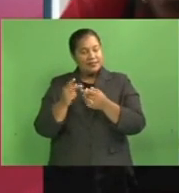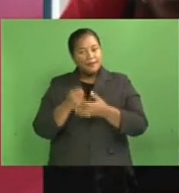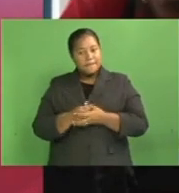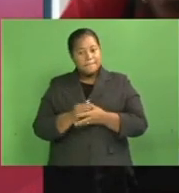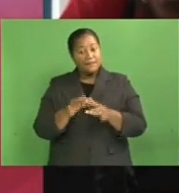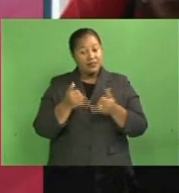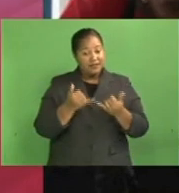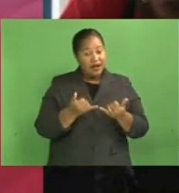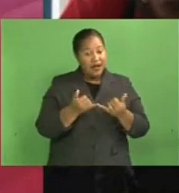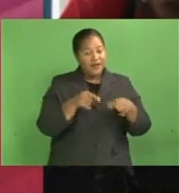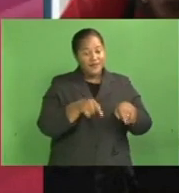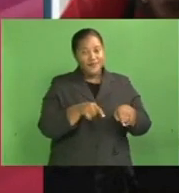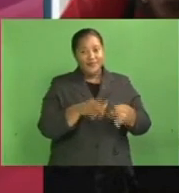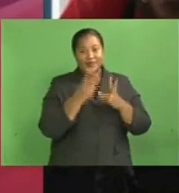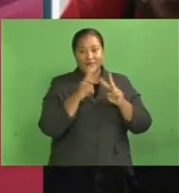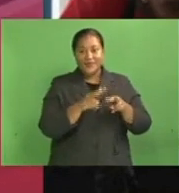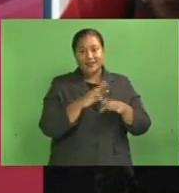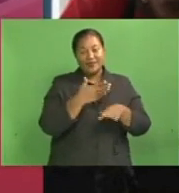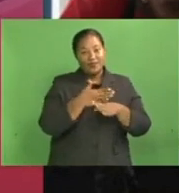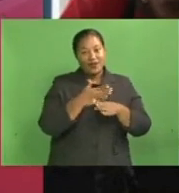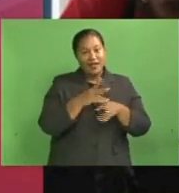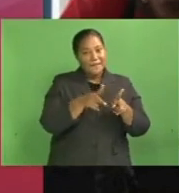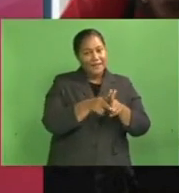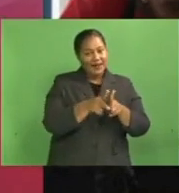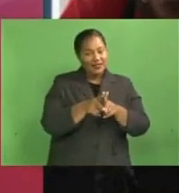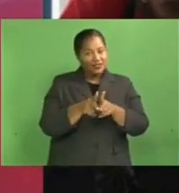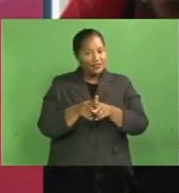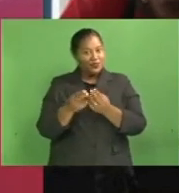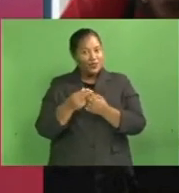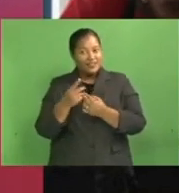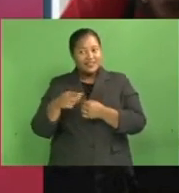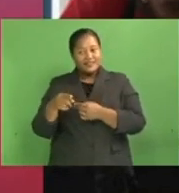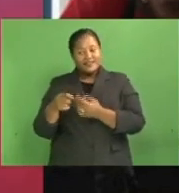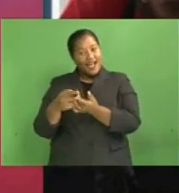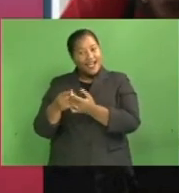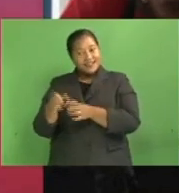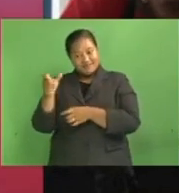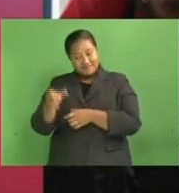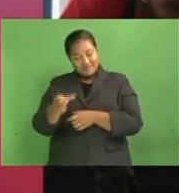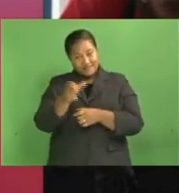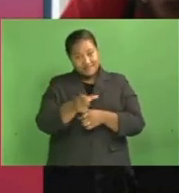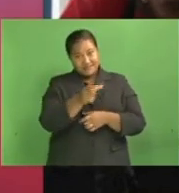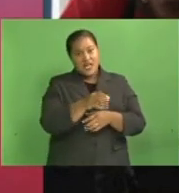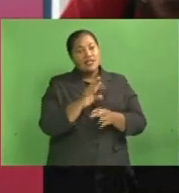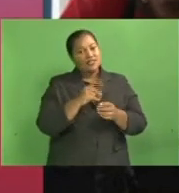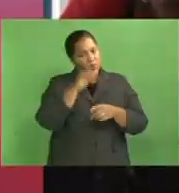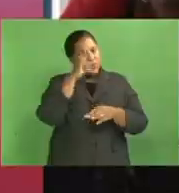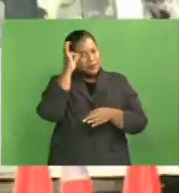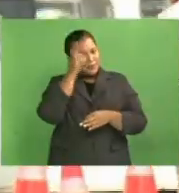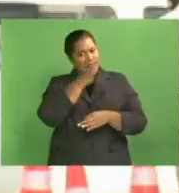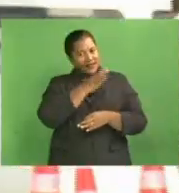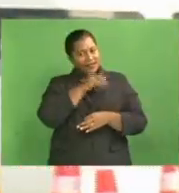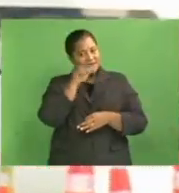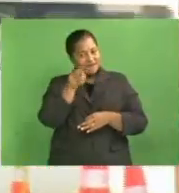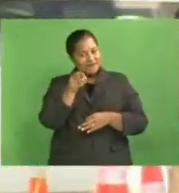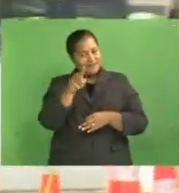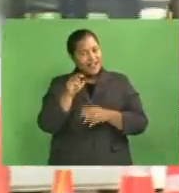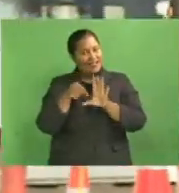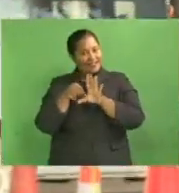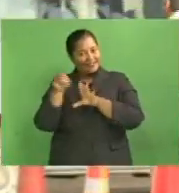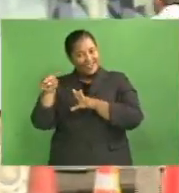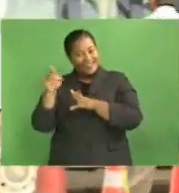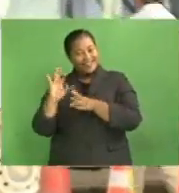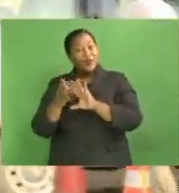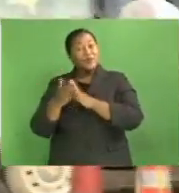we are looking at working with partnership with other stakeholders. Believe that there are stakeholders out there in the community who